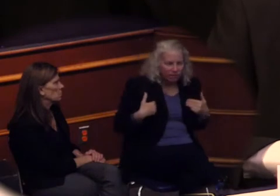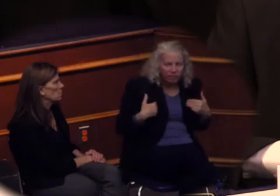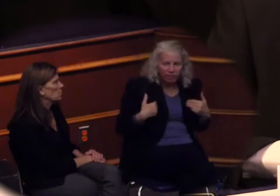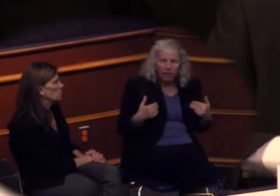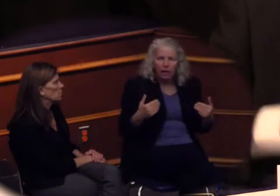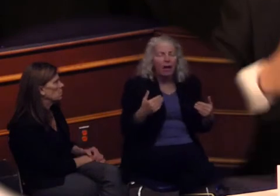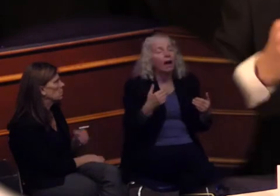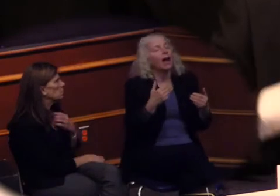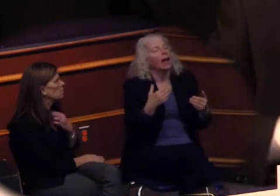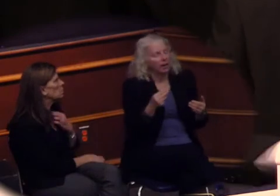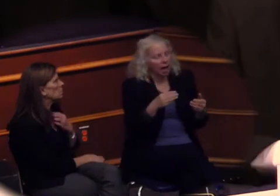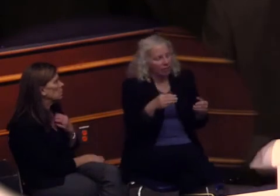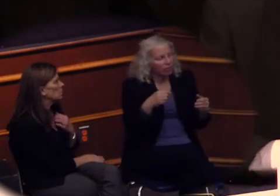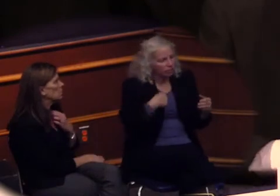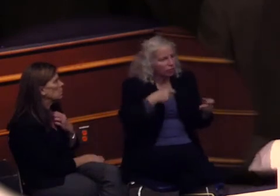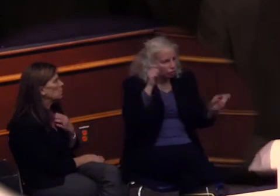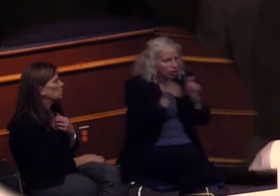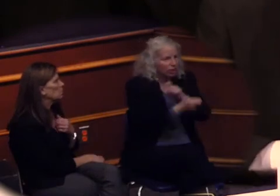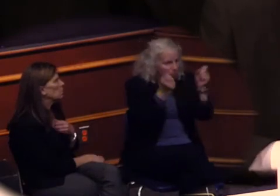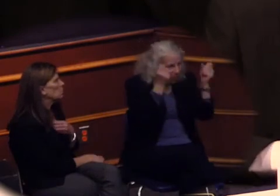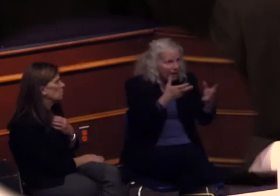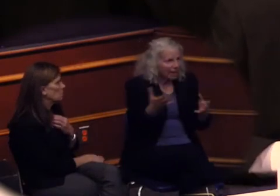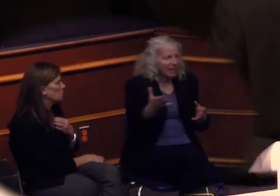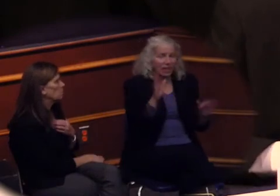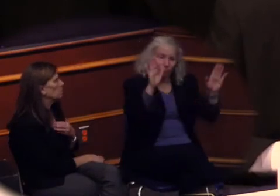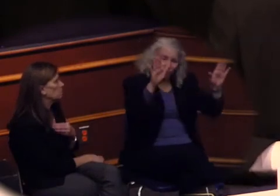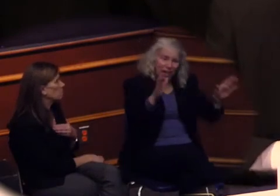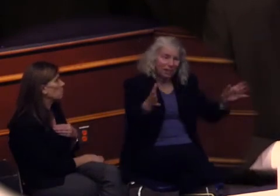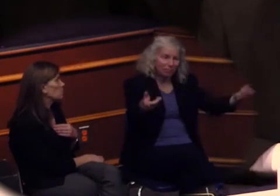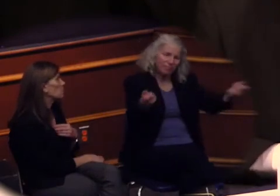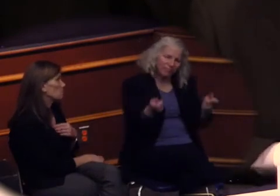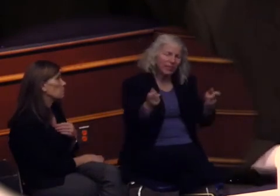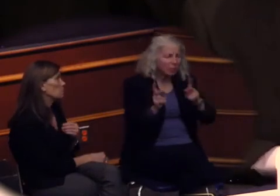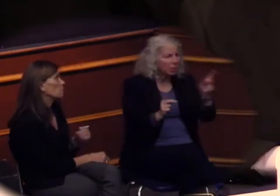record of making deep change, and I have the record of bringing people together to get it done.